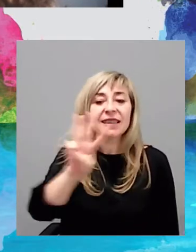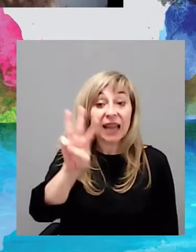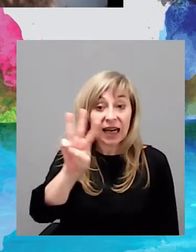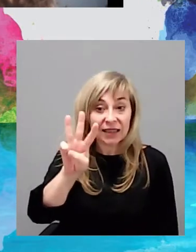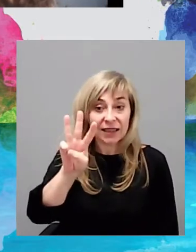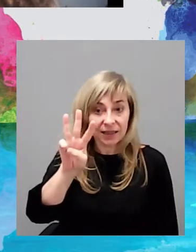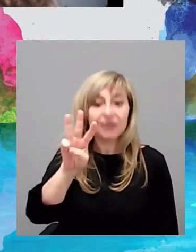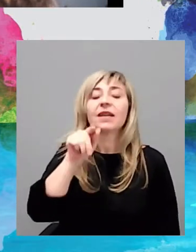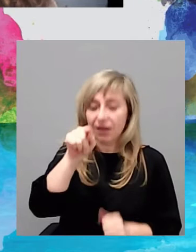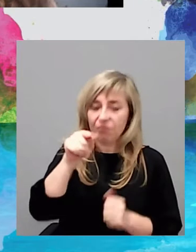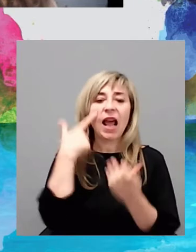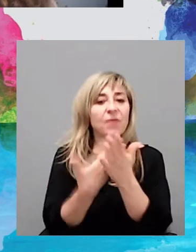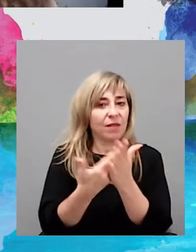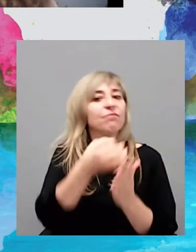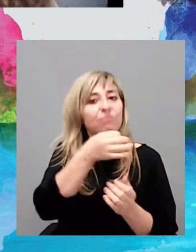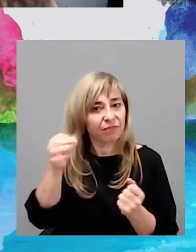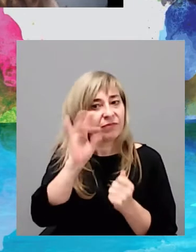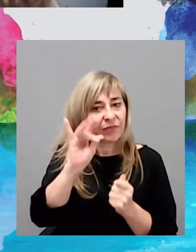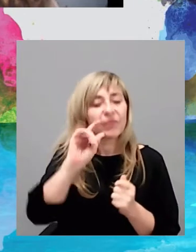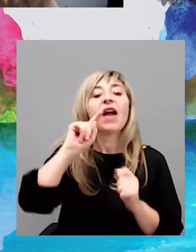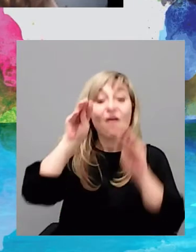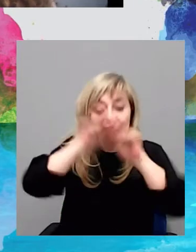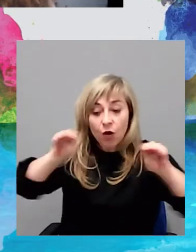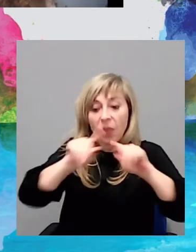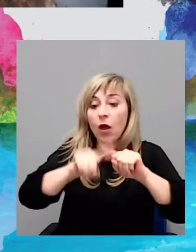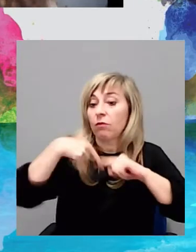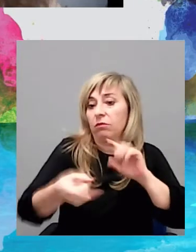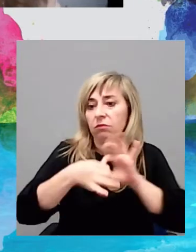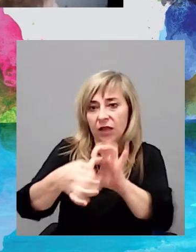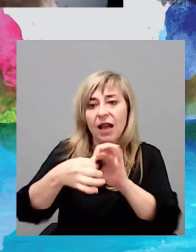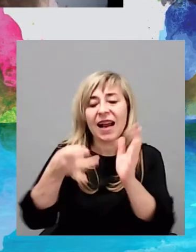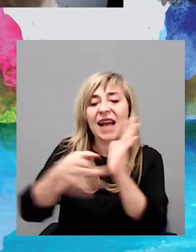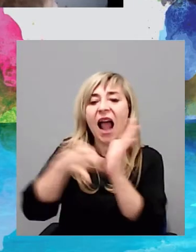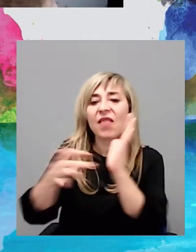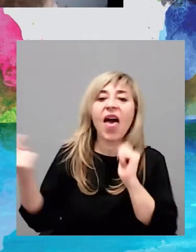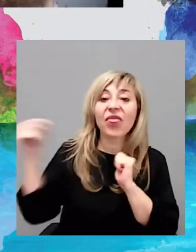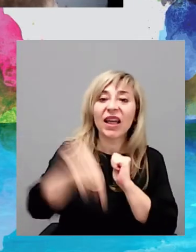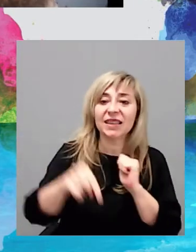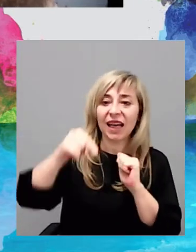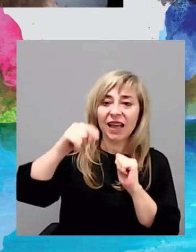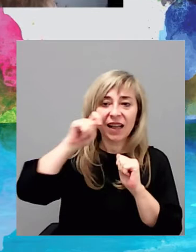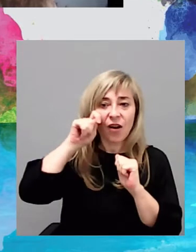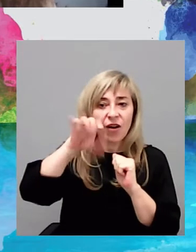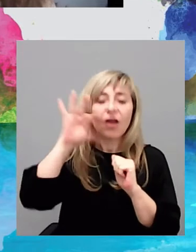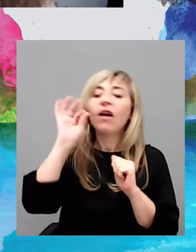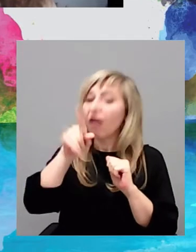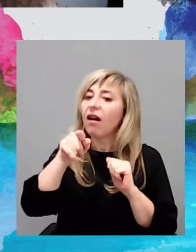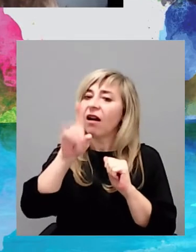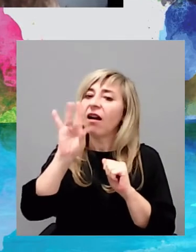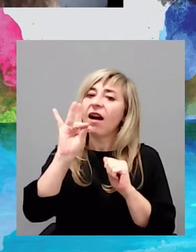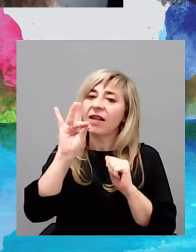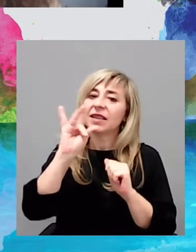3, and in the end, training would have a positive impact on the quality of the destination through